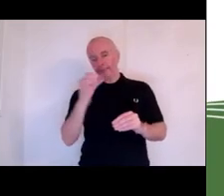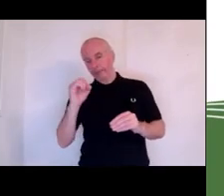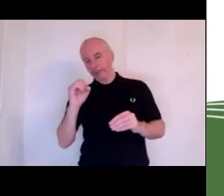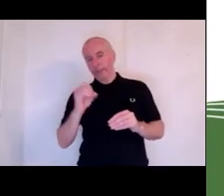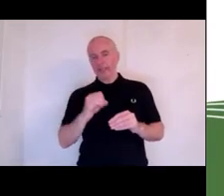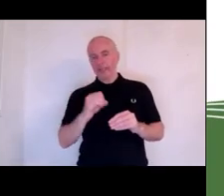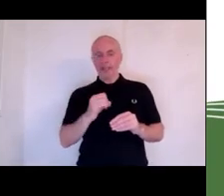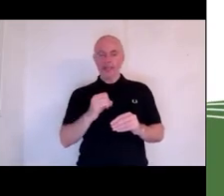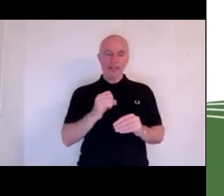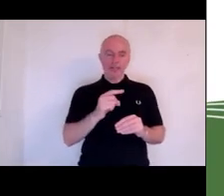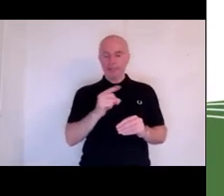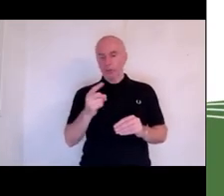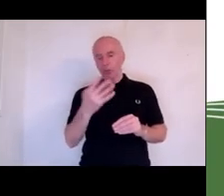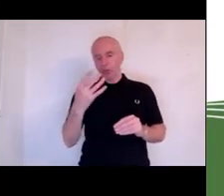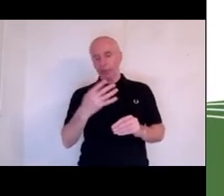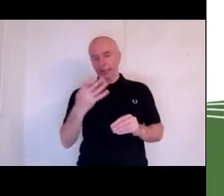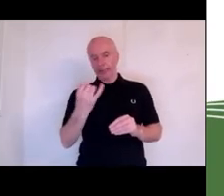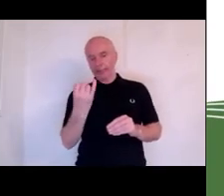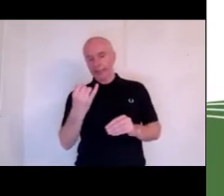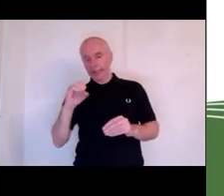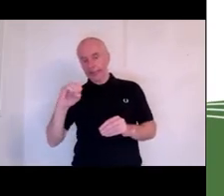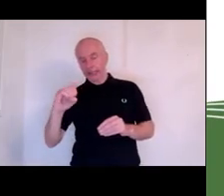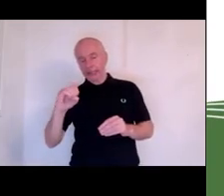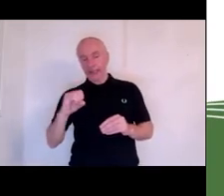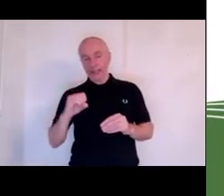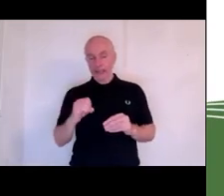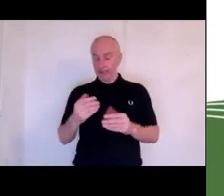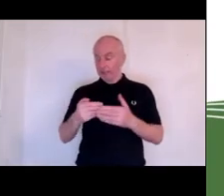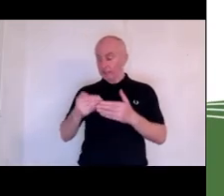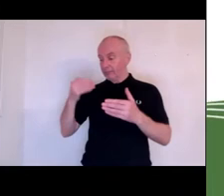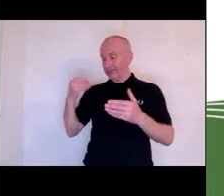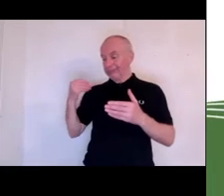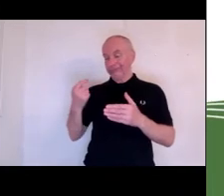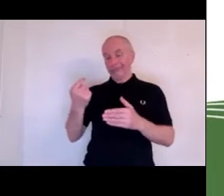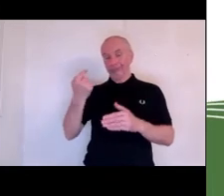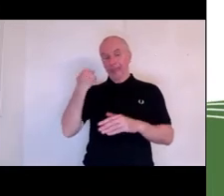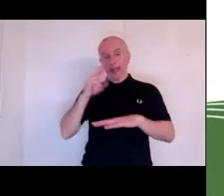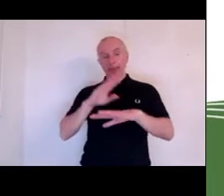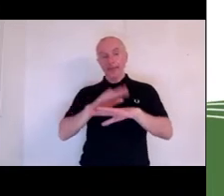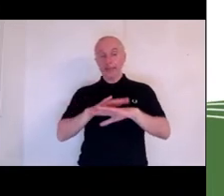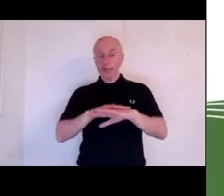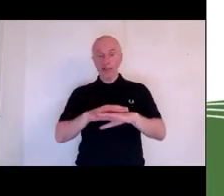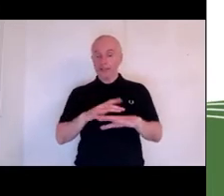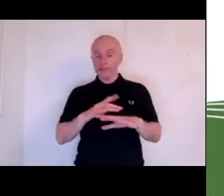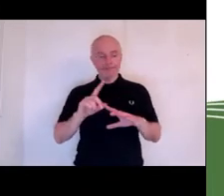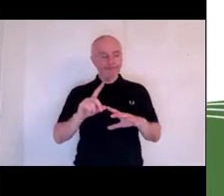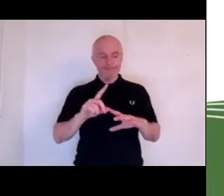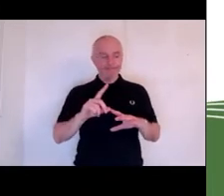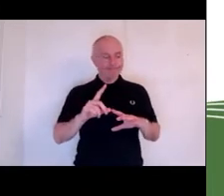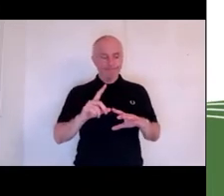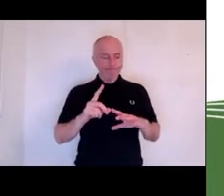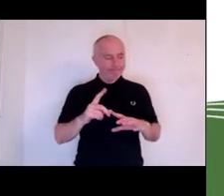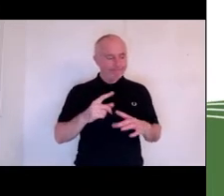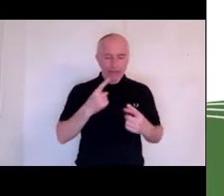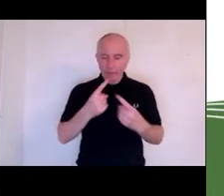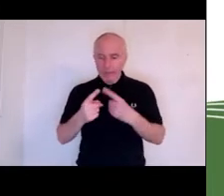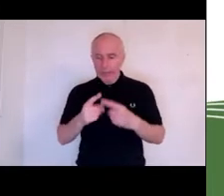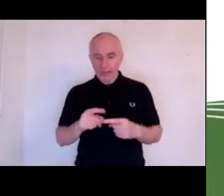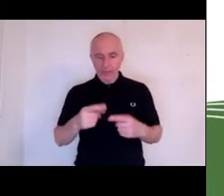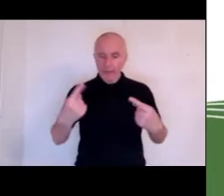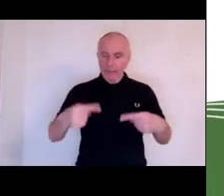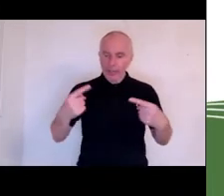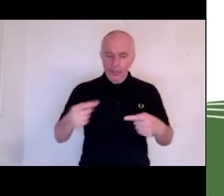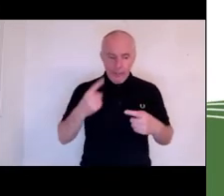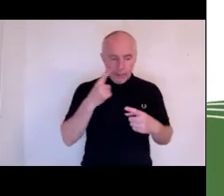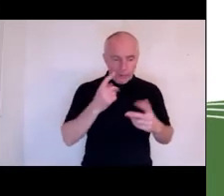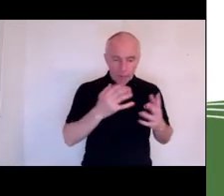have the resources or capacity at that time to go and make all of the measurements on all of the different channels, on all of the different cross sections for